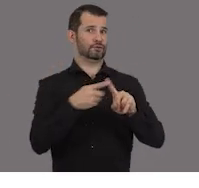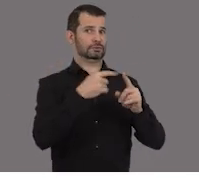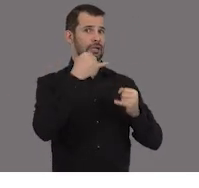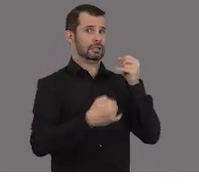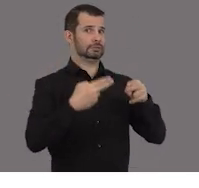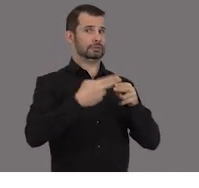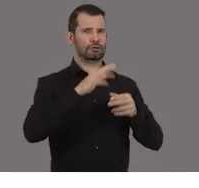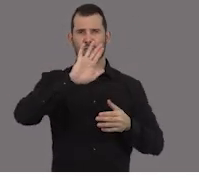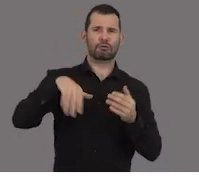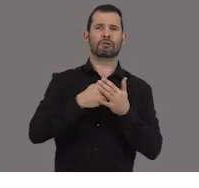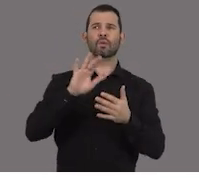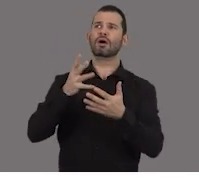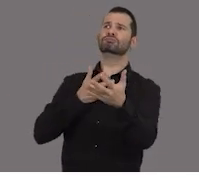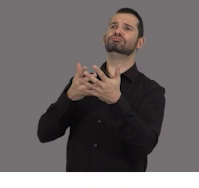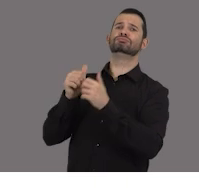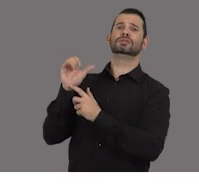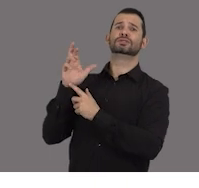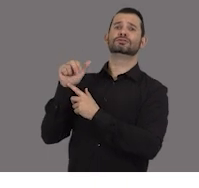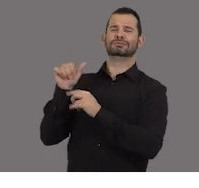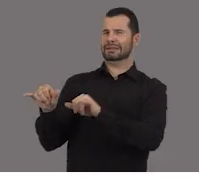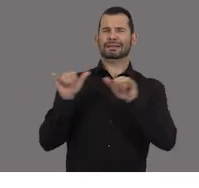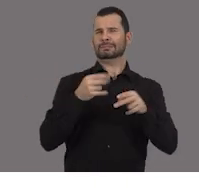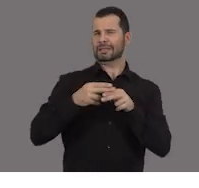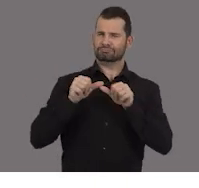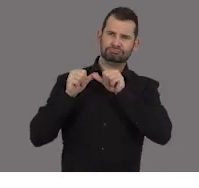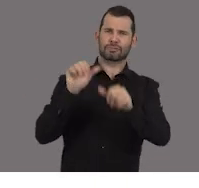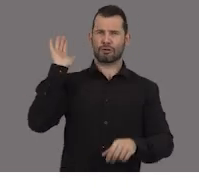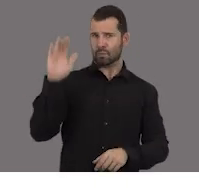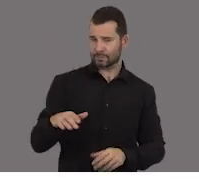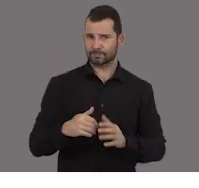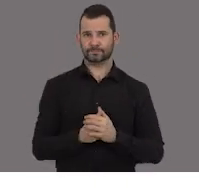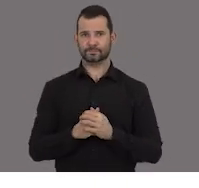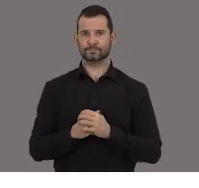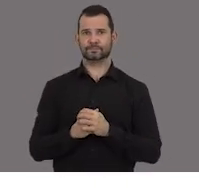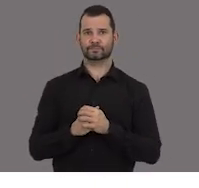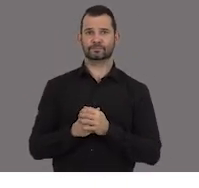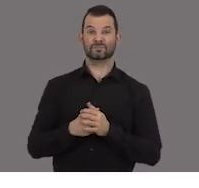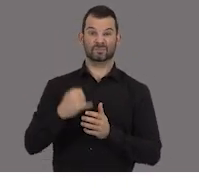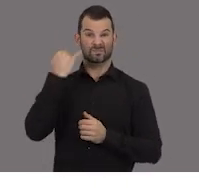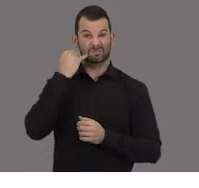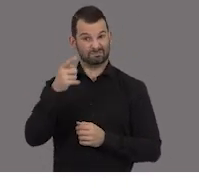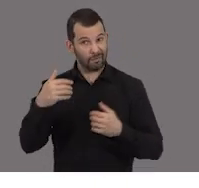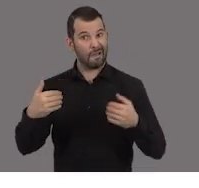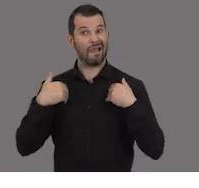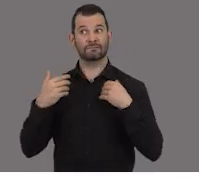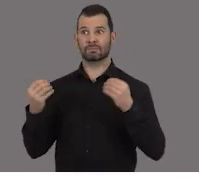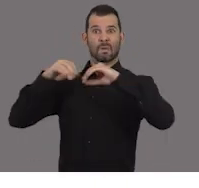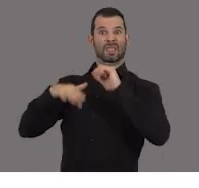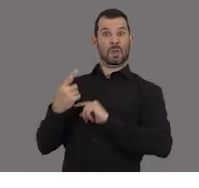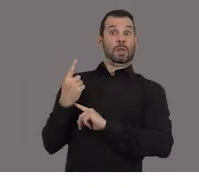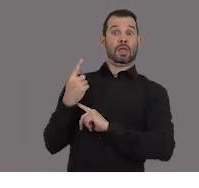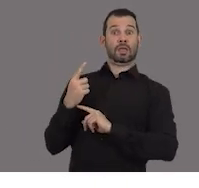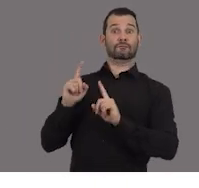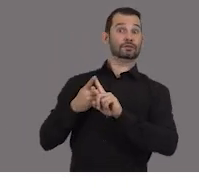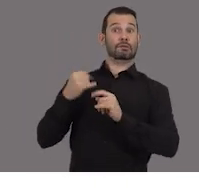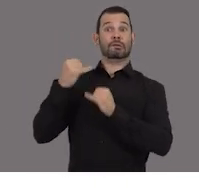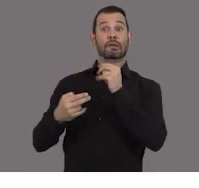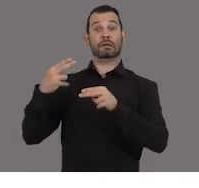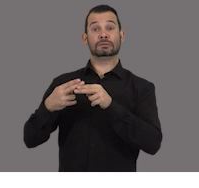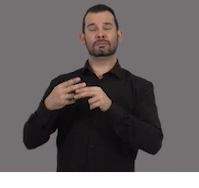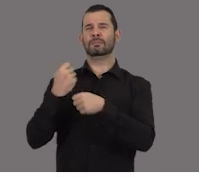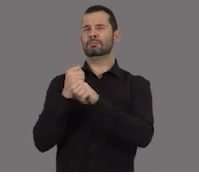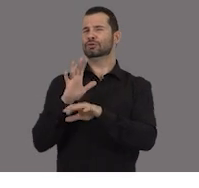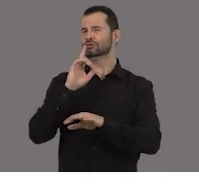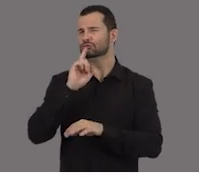is important to use the same first and last names in all your interactions with the CRA. If you have